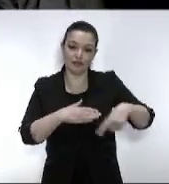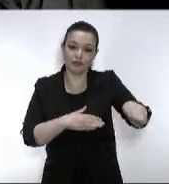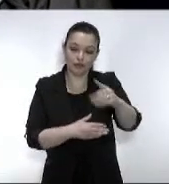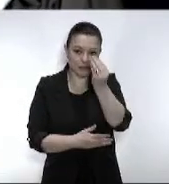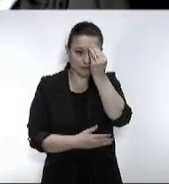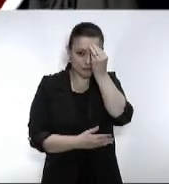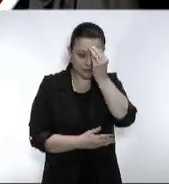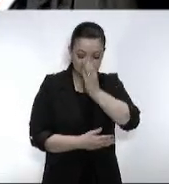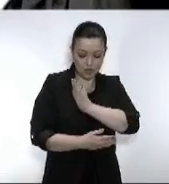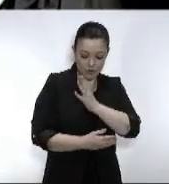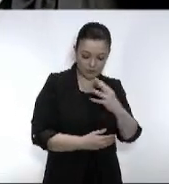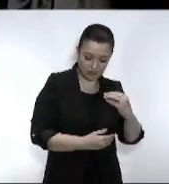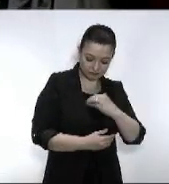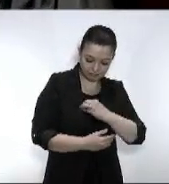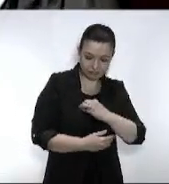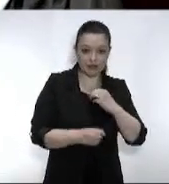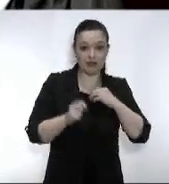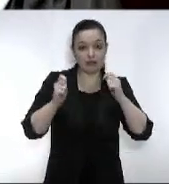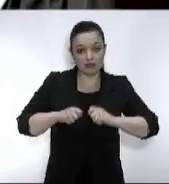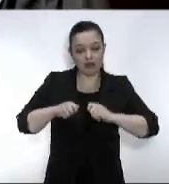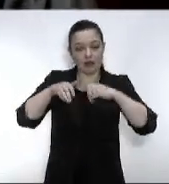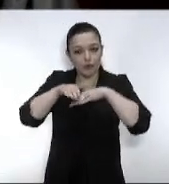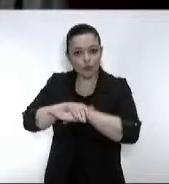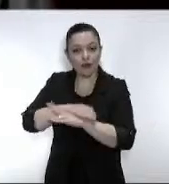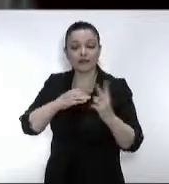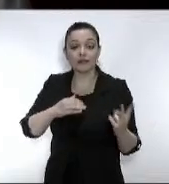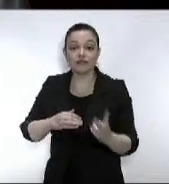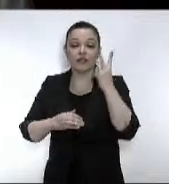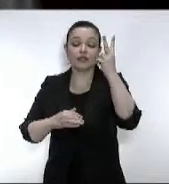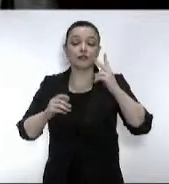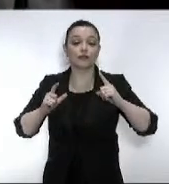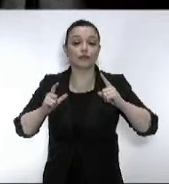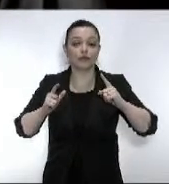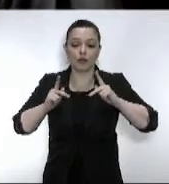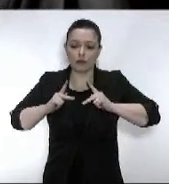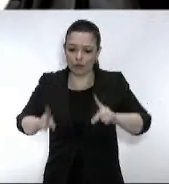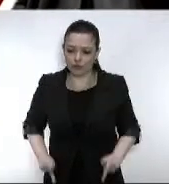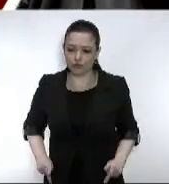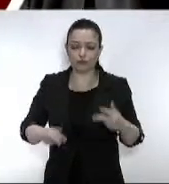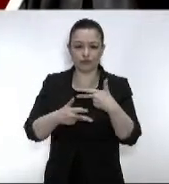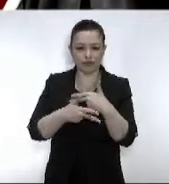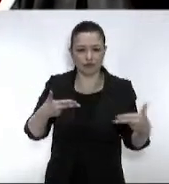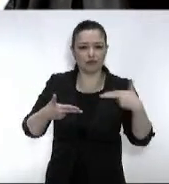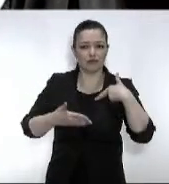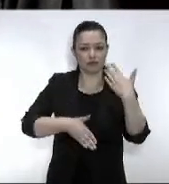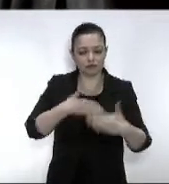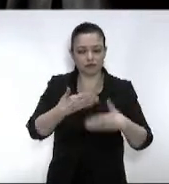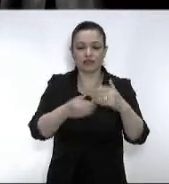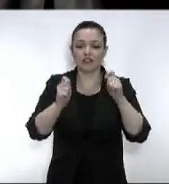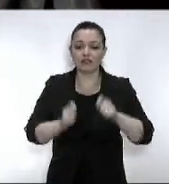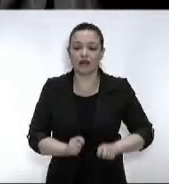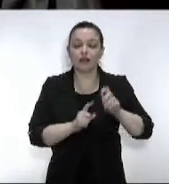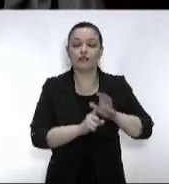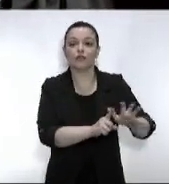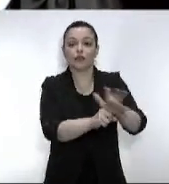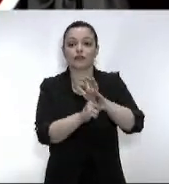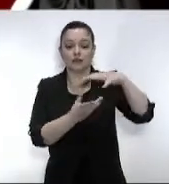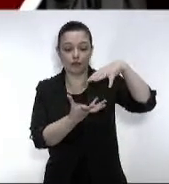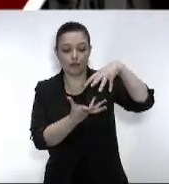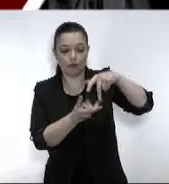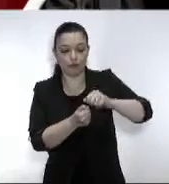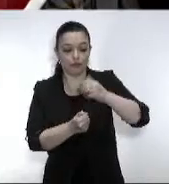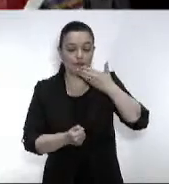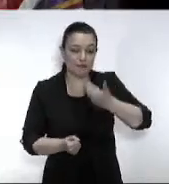So take in your mind and hearts the values and attitudes that I have shared and experiences I have lived here to transform the